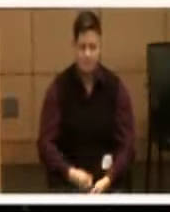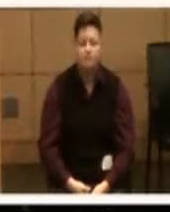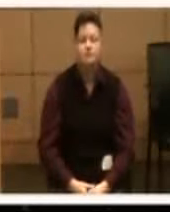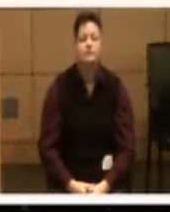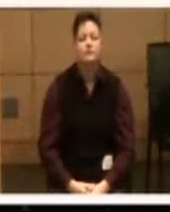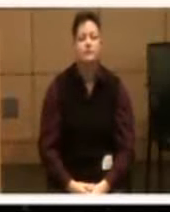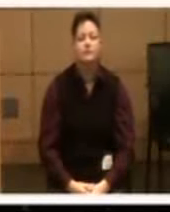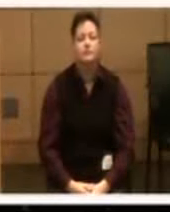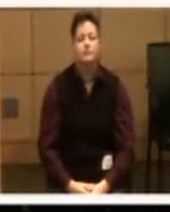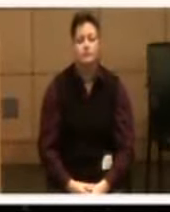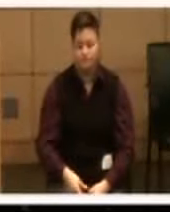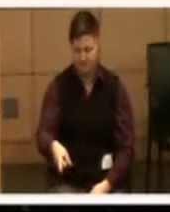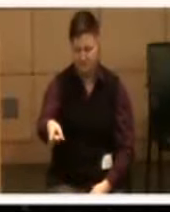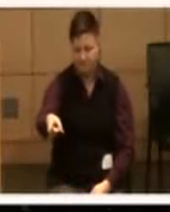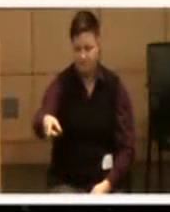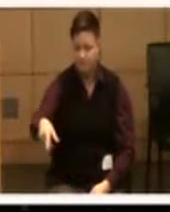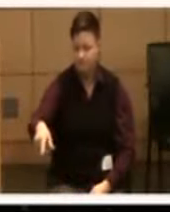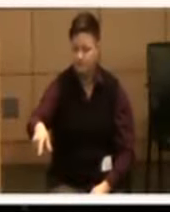Mm-hmm.